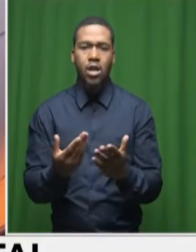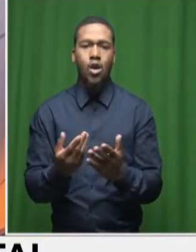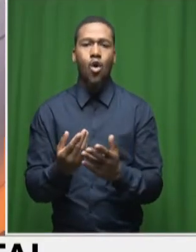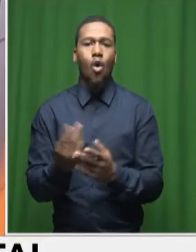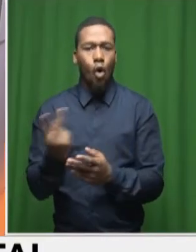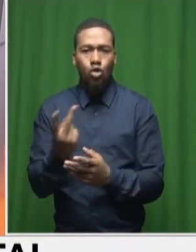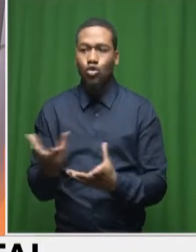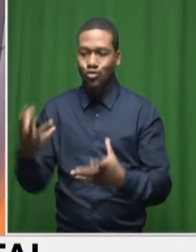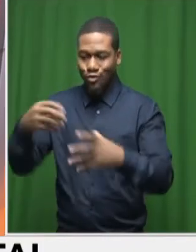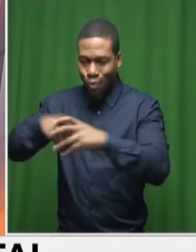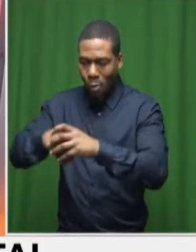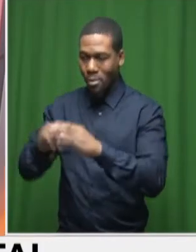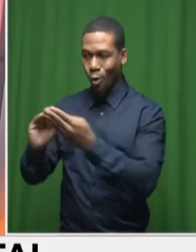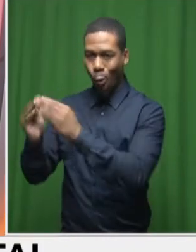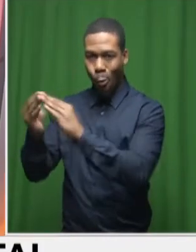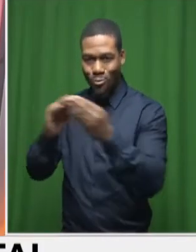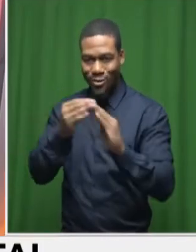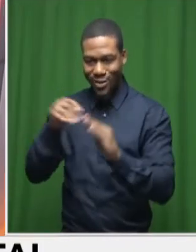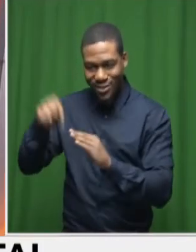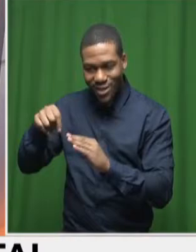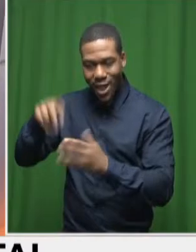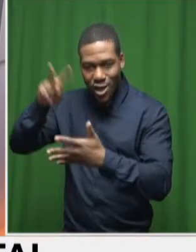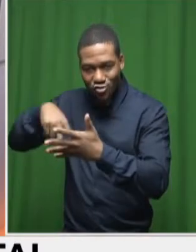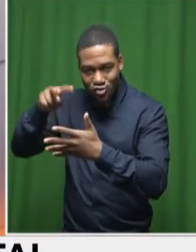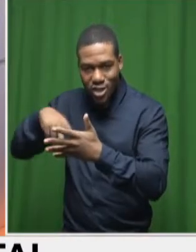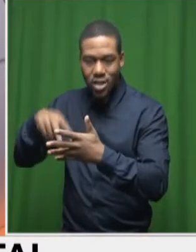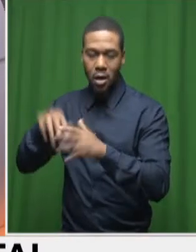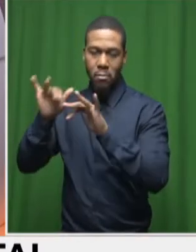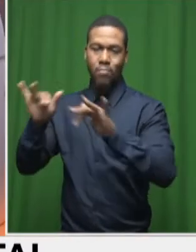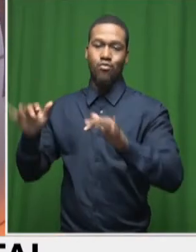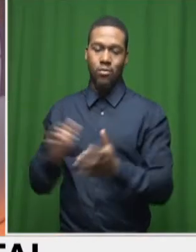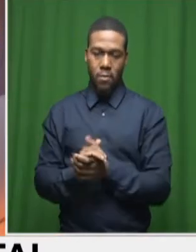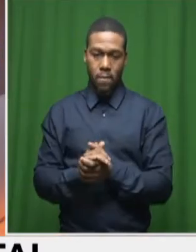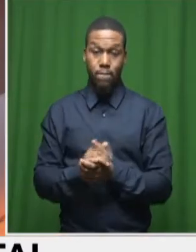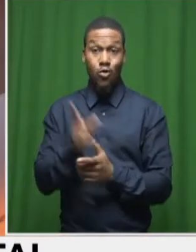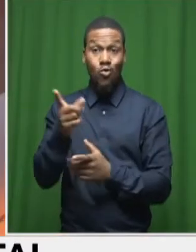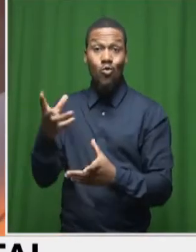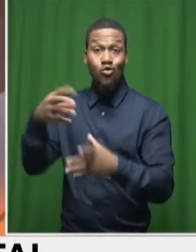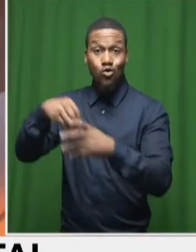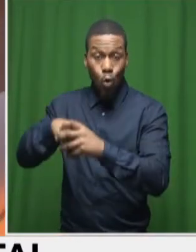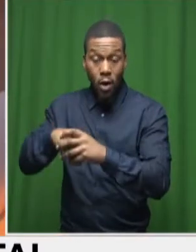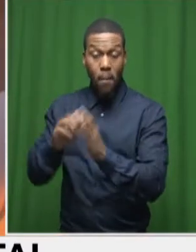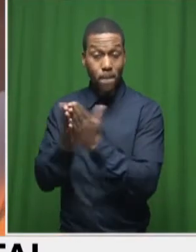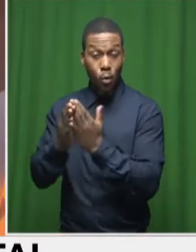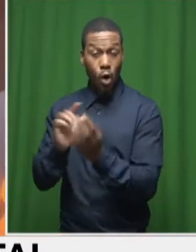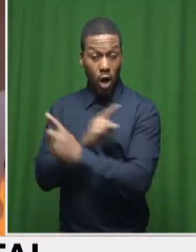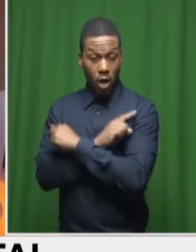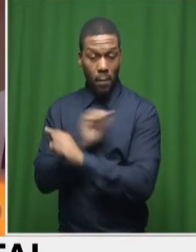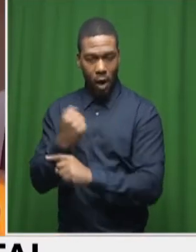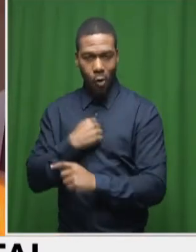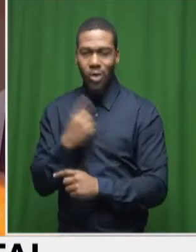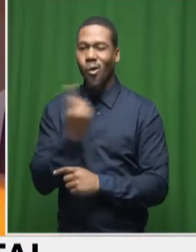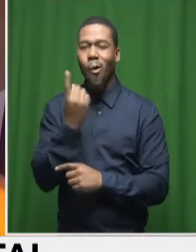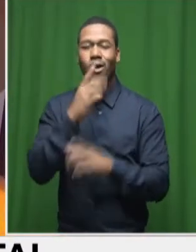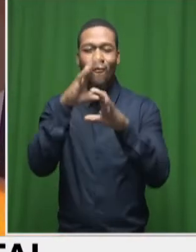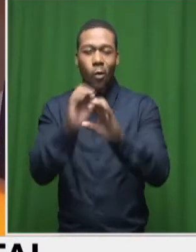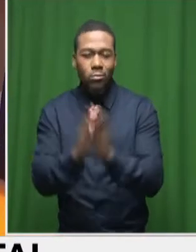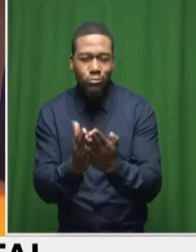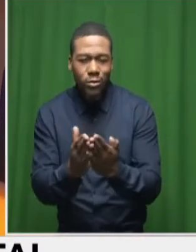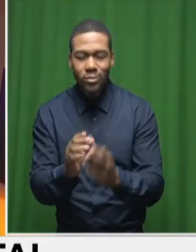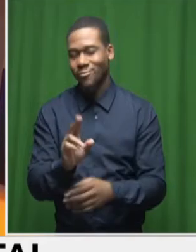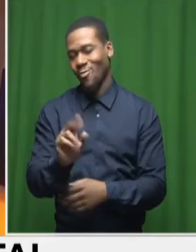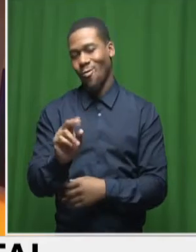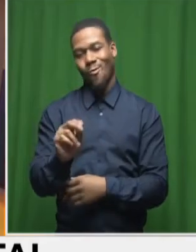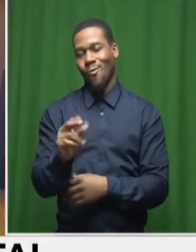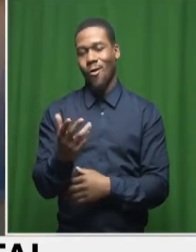reading the same things. So by joining our book club, it means you have access to not just the books, but the summaries, the video content that is done